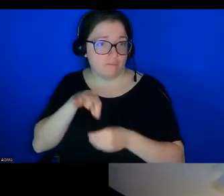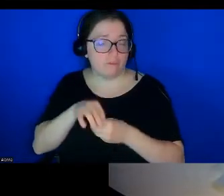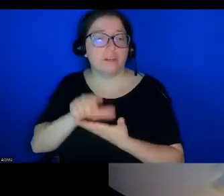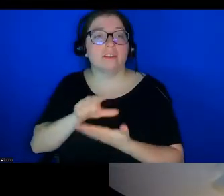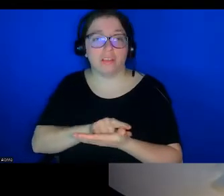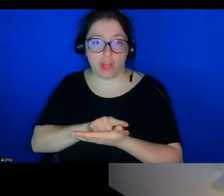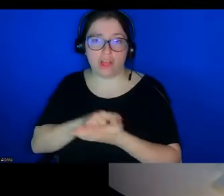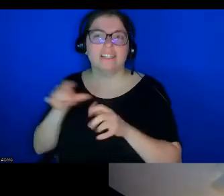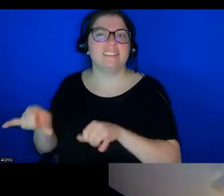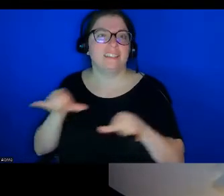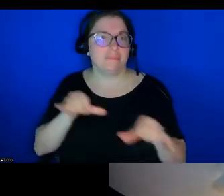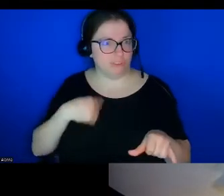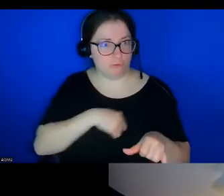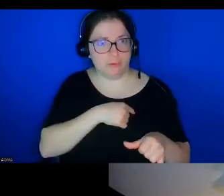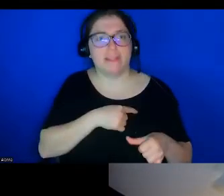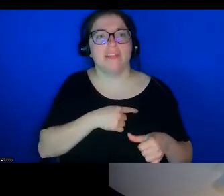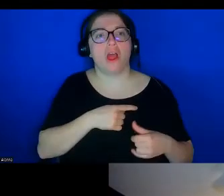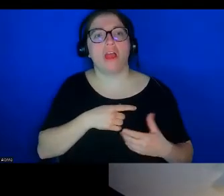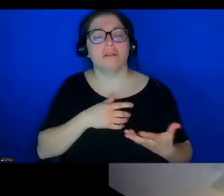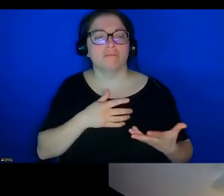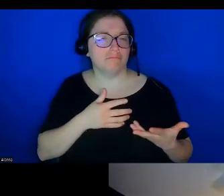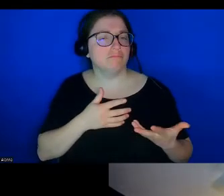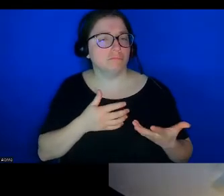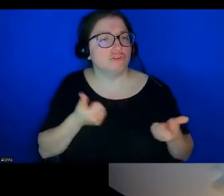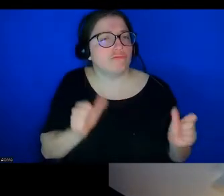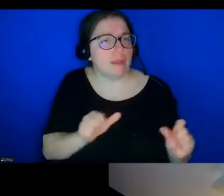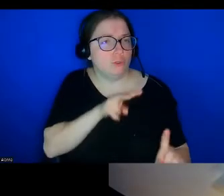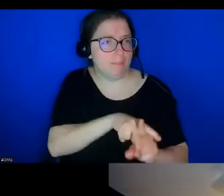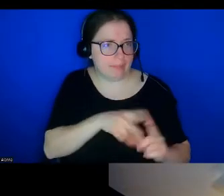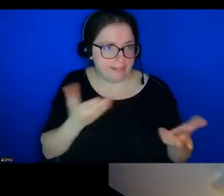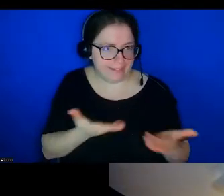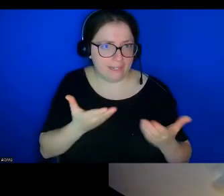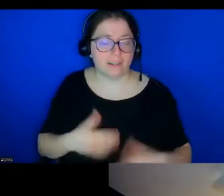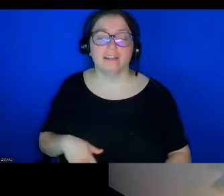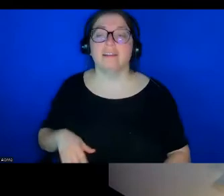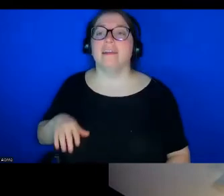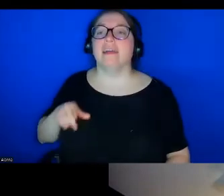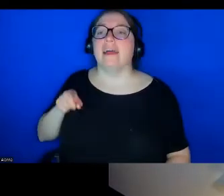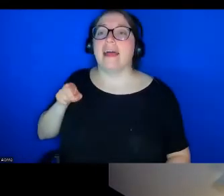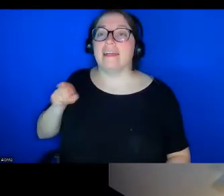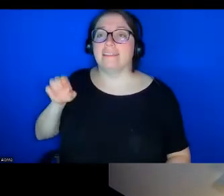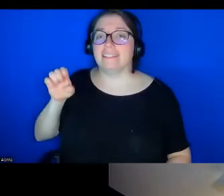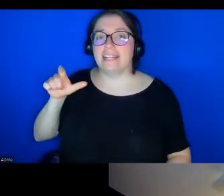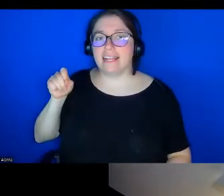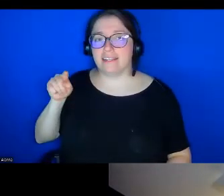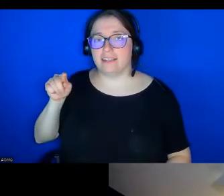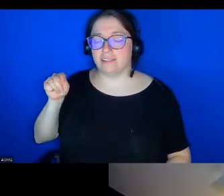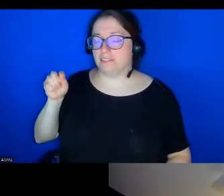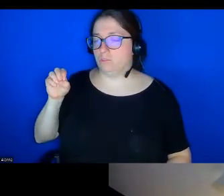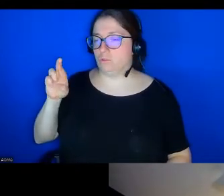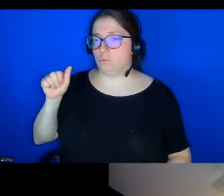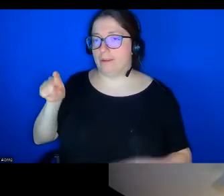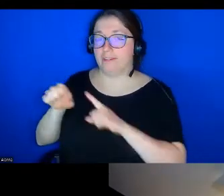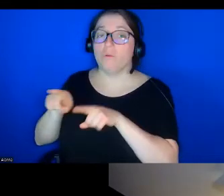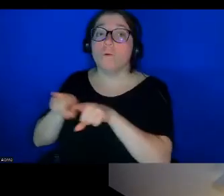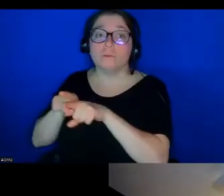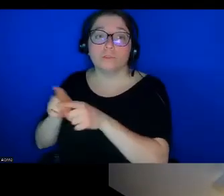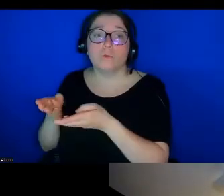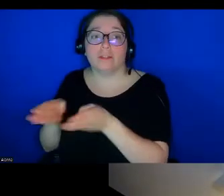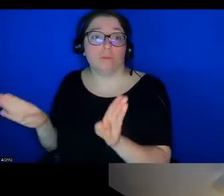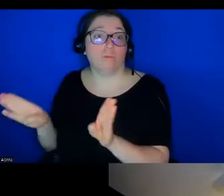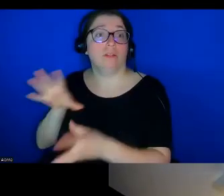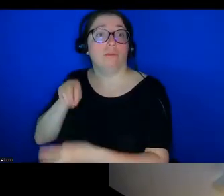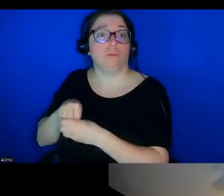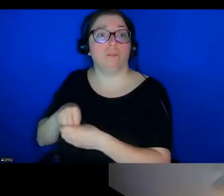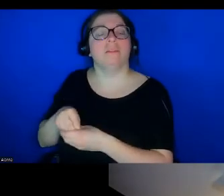at implementing here um and the electorate for their local elections has also been expanded to include permanent residents